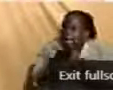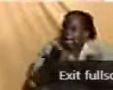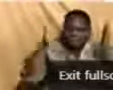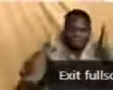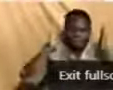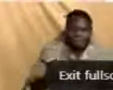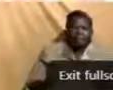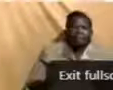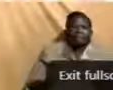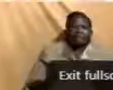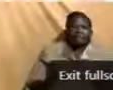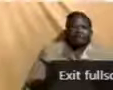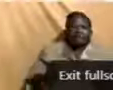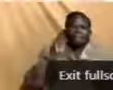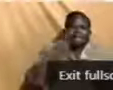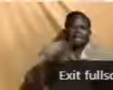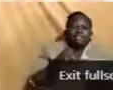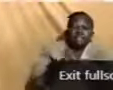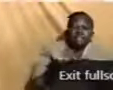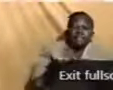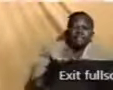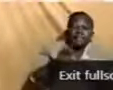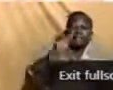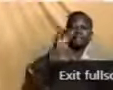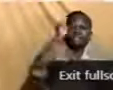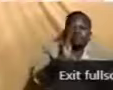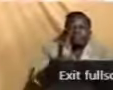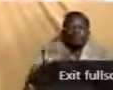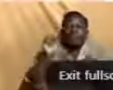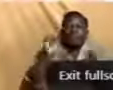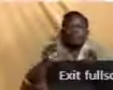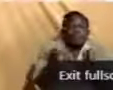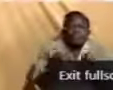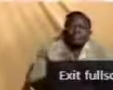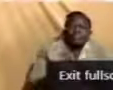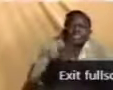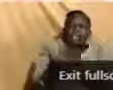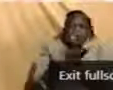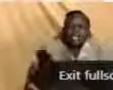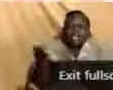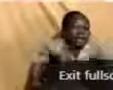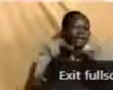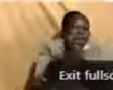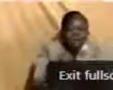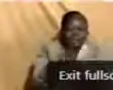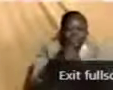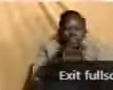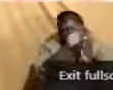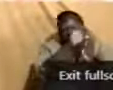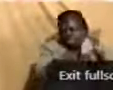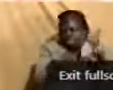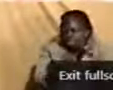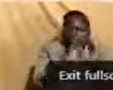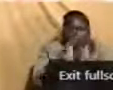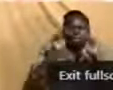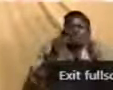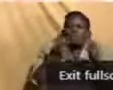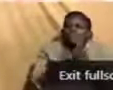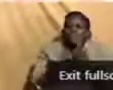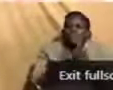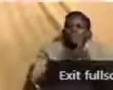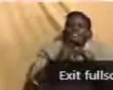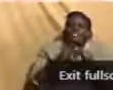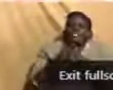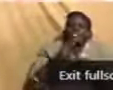state officer, as an individual, can initiate any amendment to the Constitution, no problem. But just don't exercise